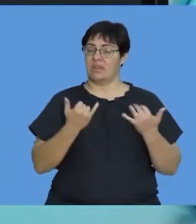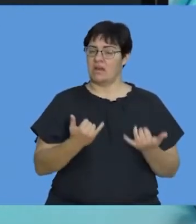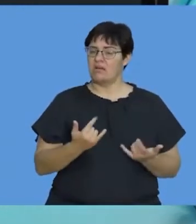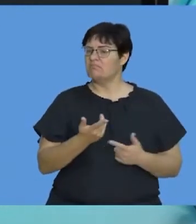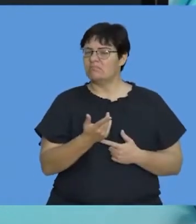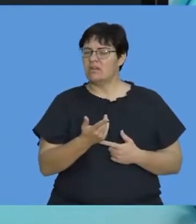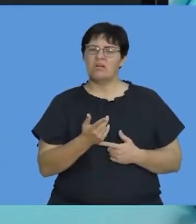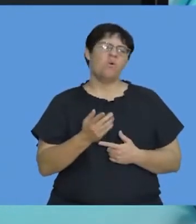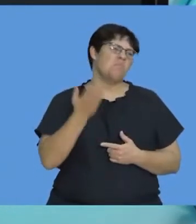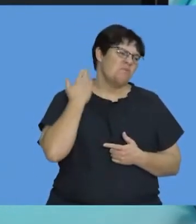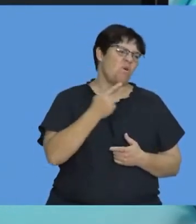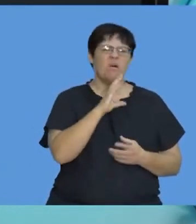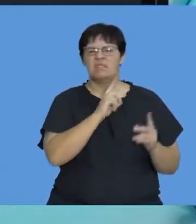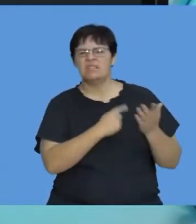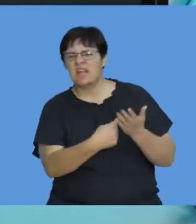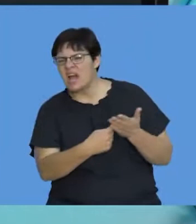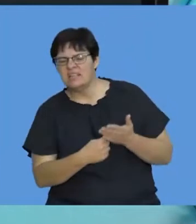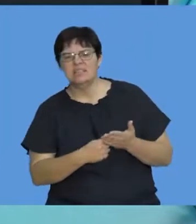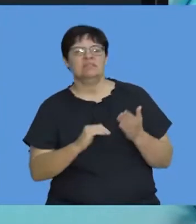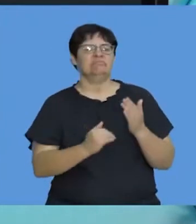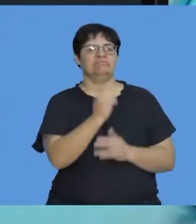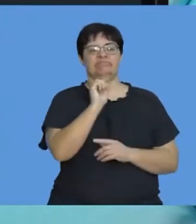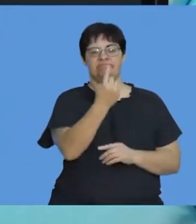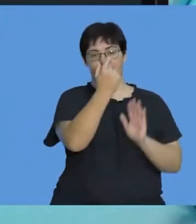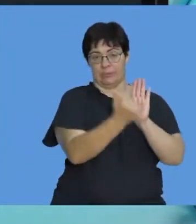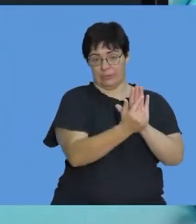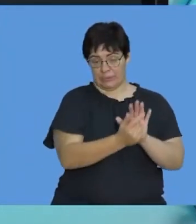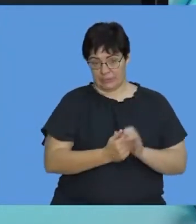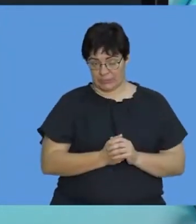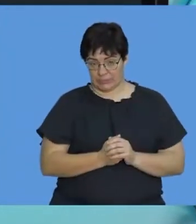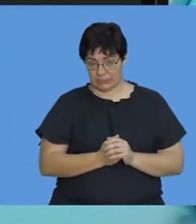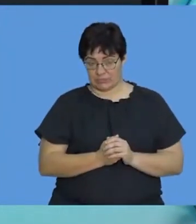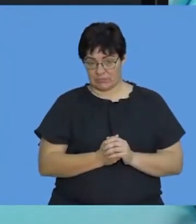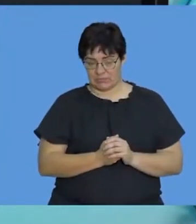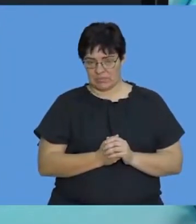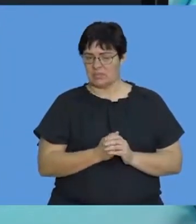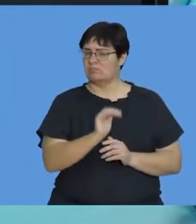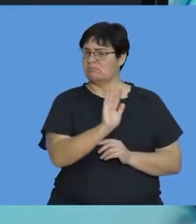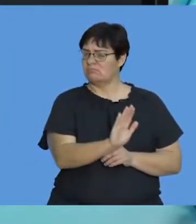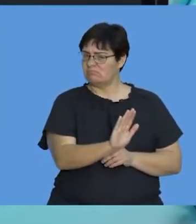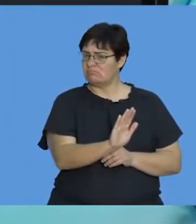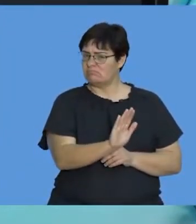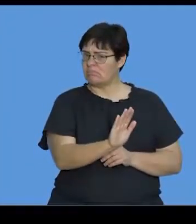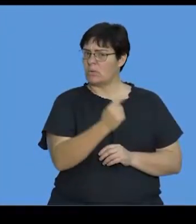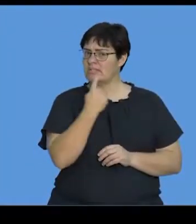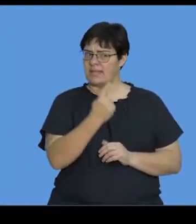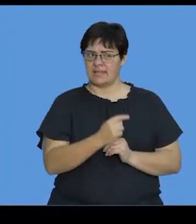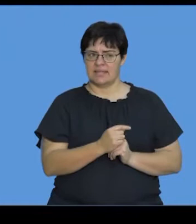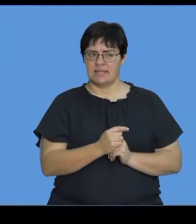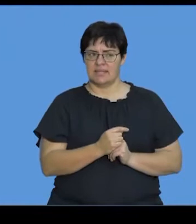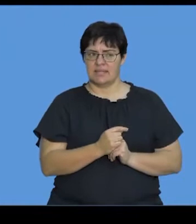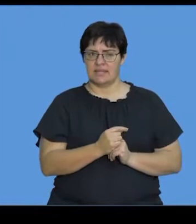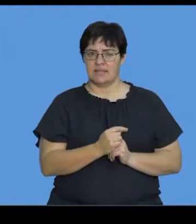spoke about Newton's first law, but now we've got to say what happens